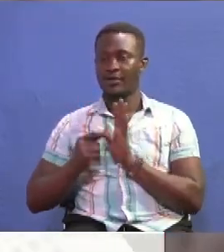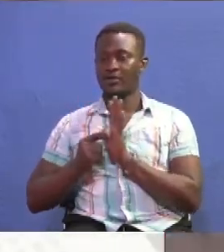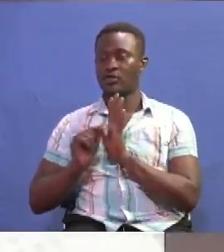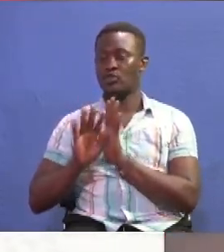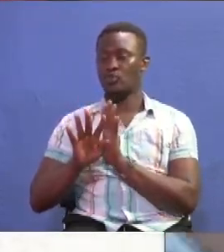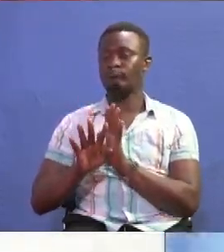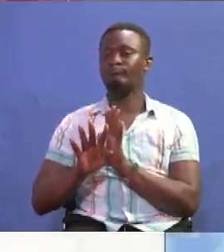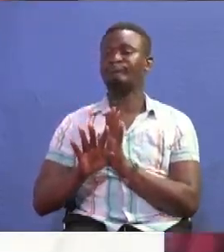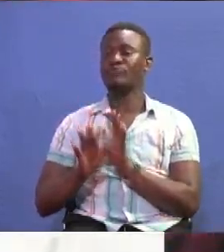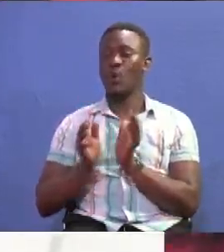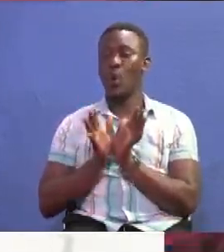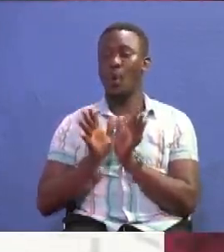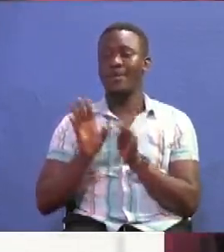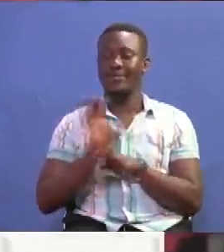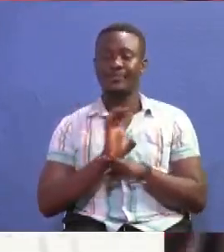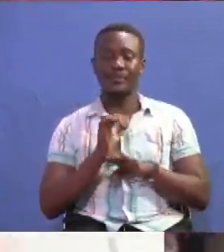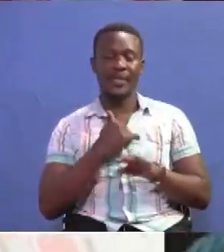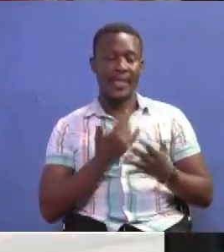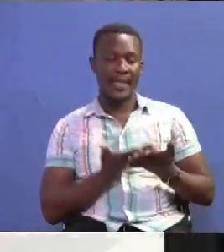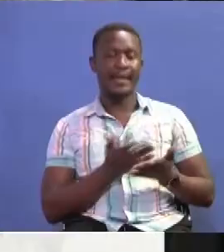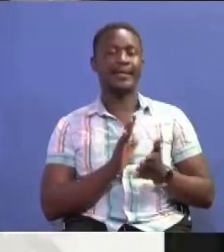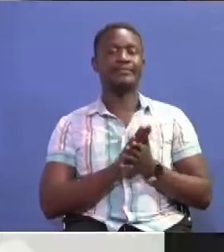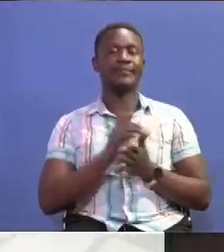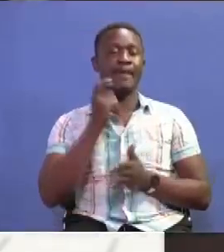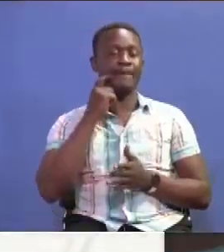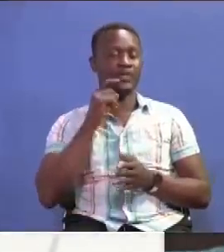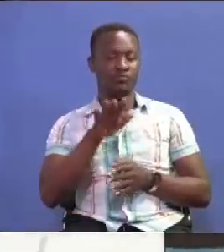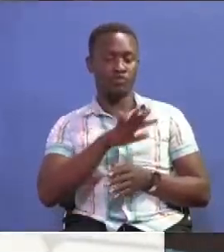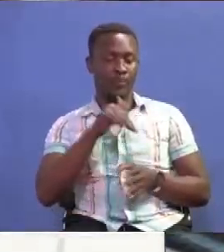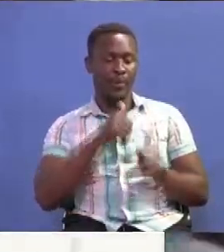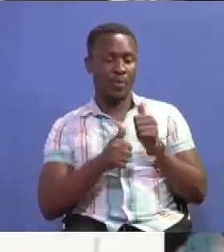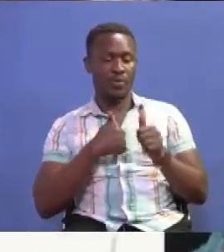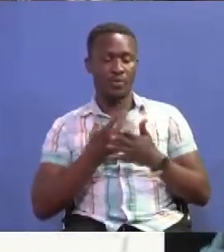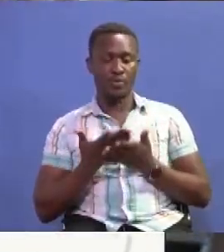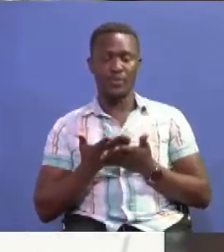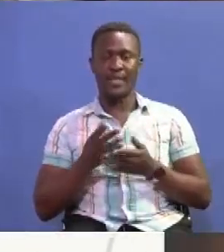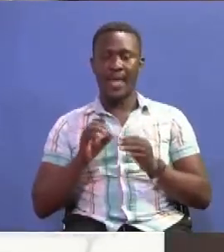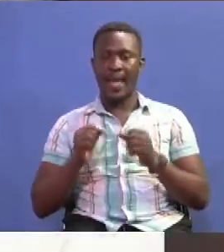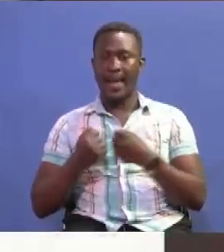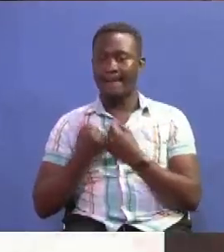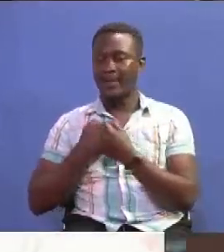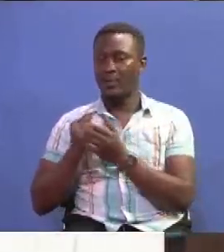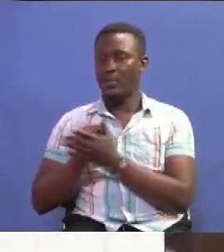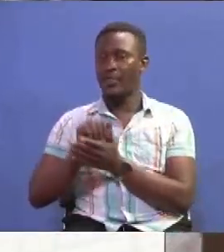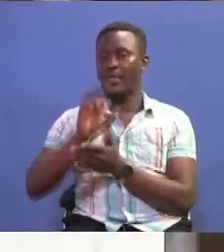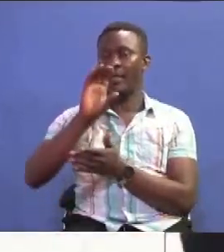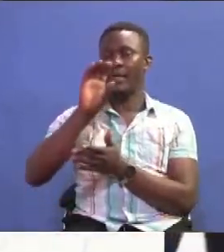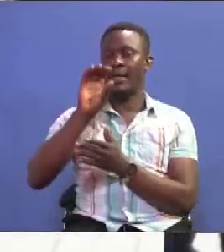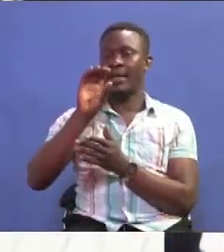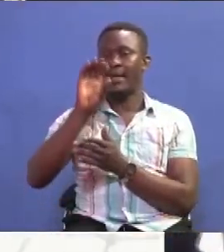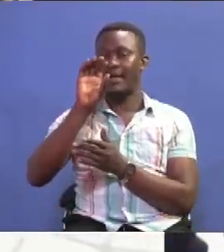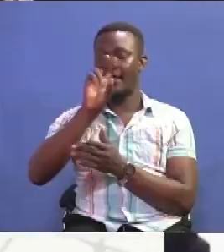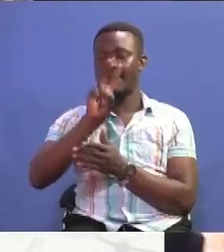at the official opening ceremony at the Bishop Square grounds, which was presided over by the Deputy Vice